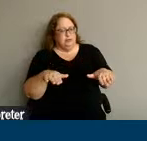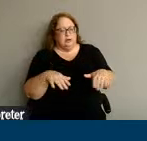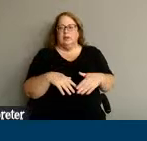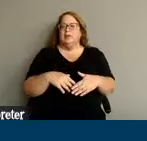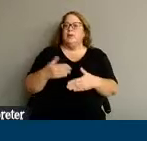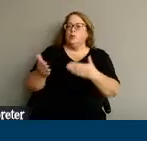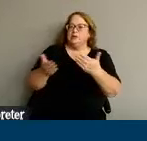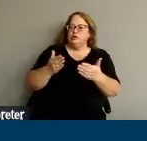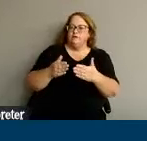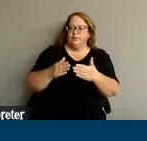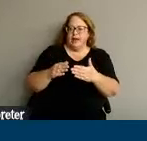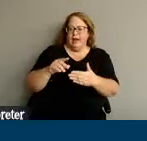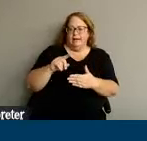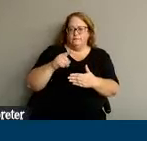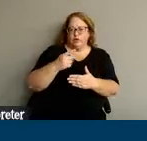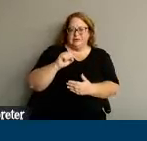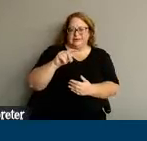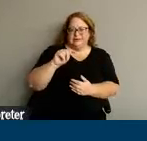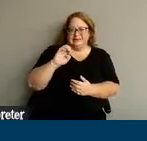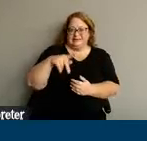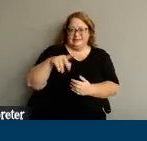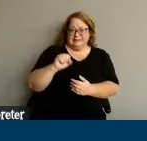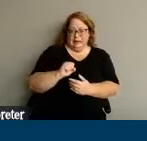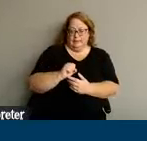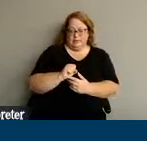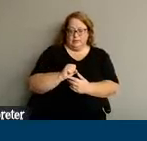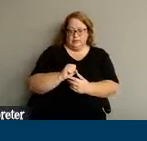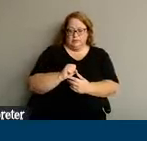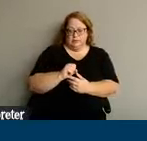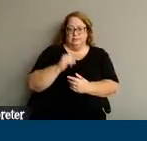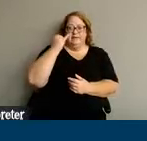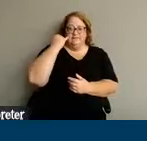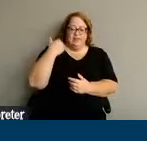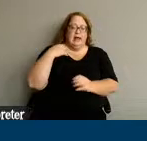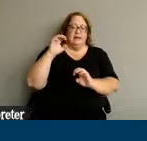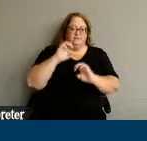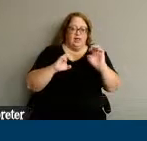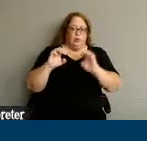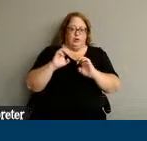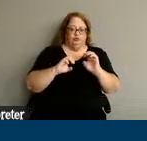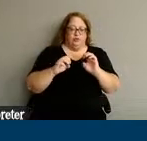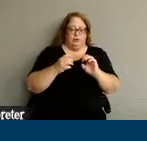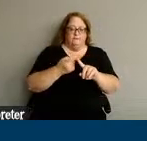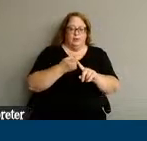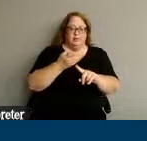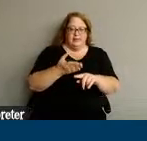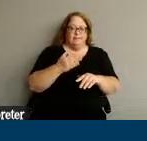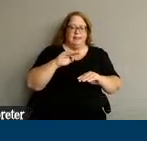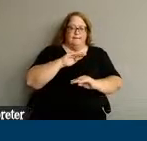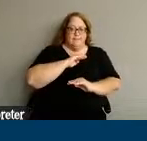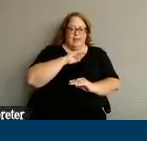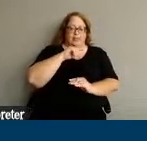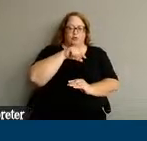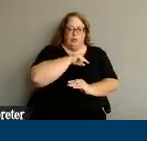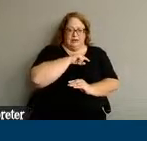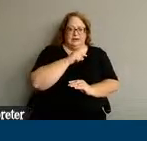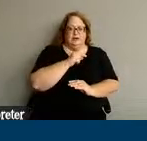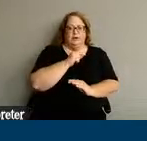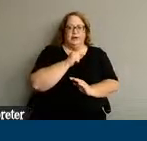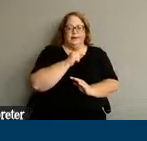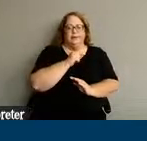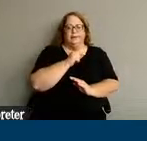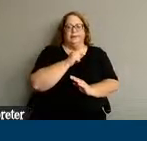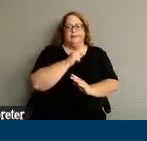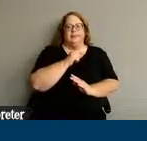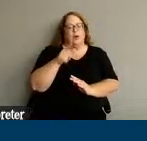They would be served by first step if they did have an evaluation by them and they met the criteria, they would be